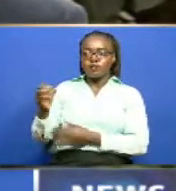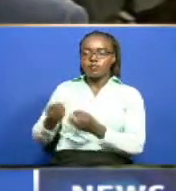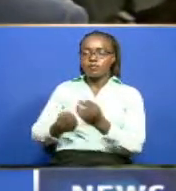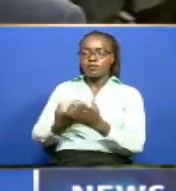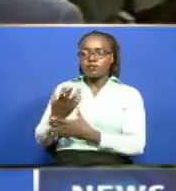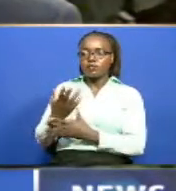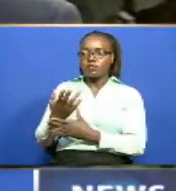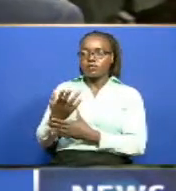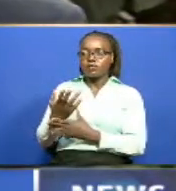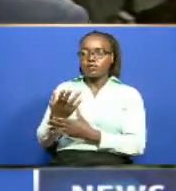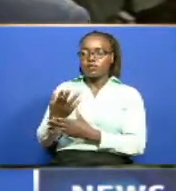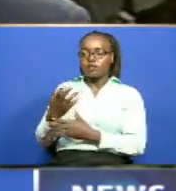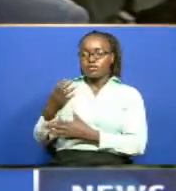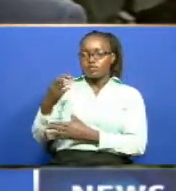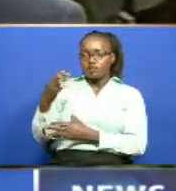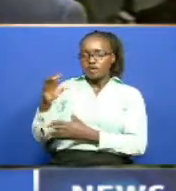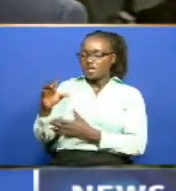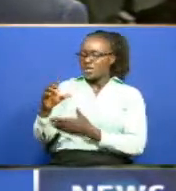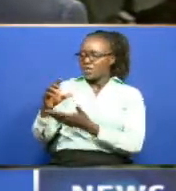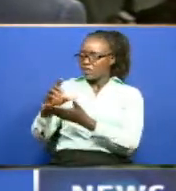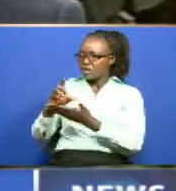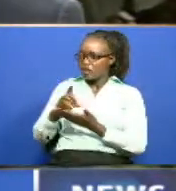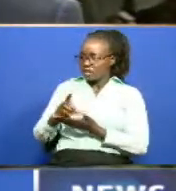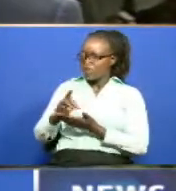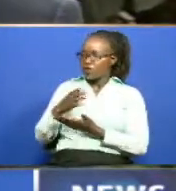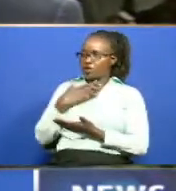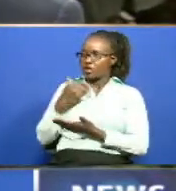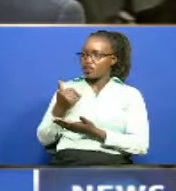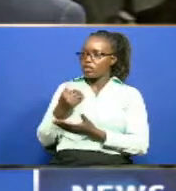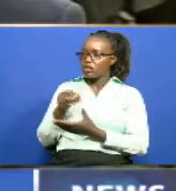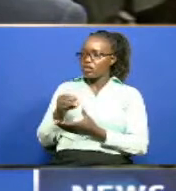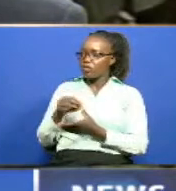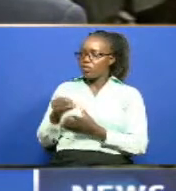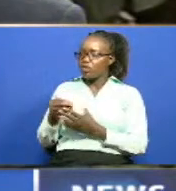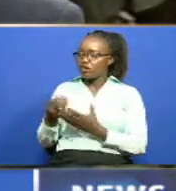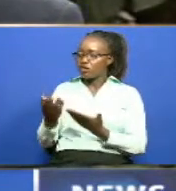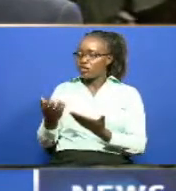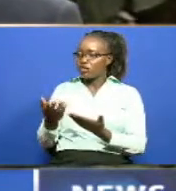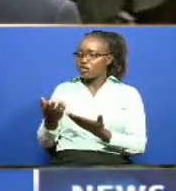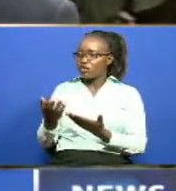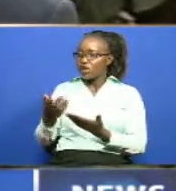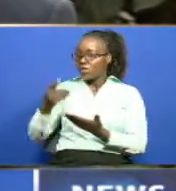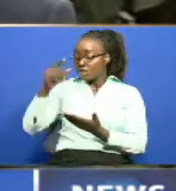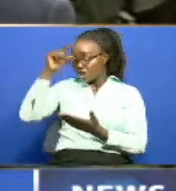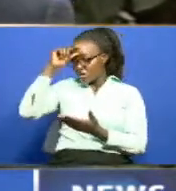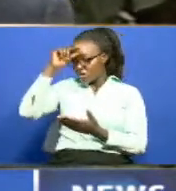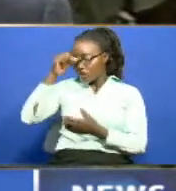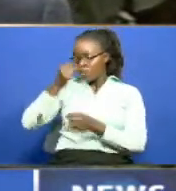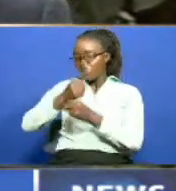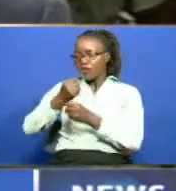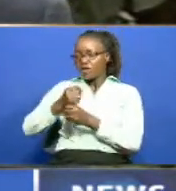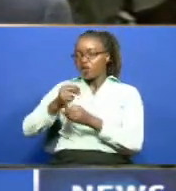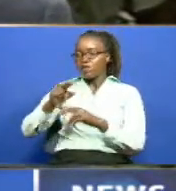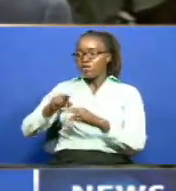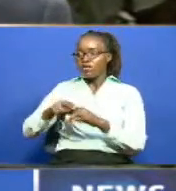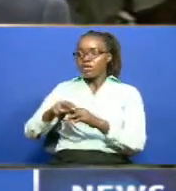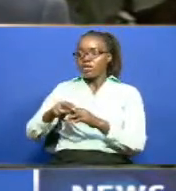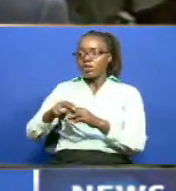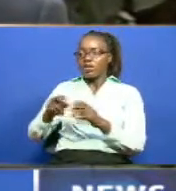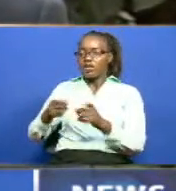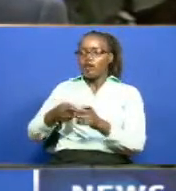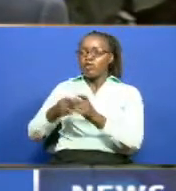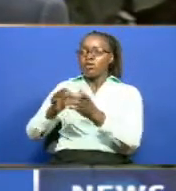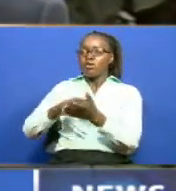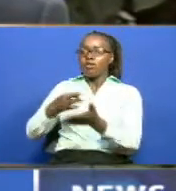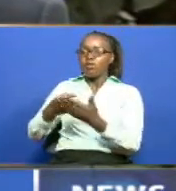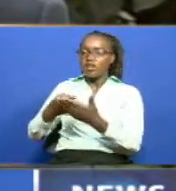it credit that they need? Is it, and on credit, the government I know is working on a guarantee fund. I think the